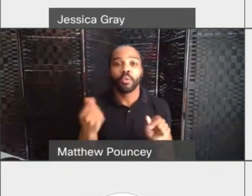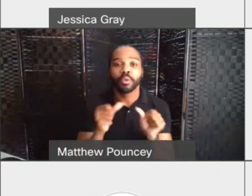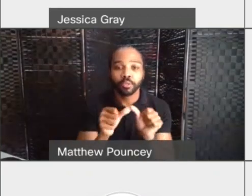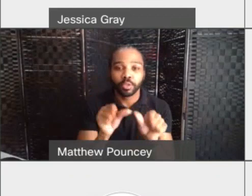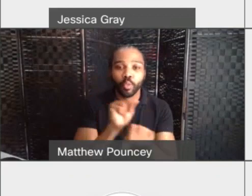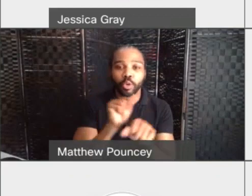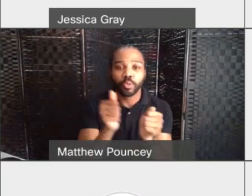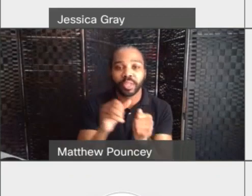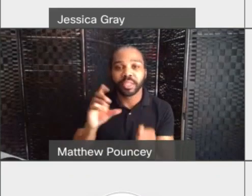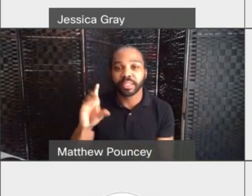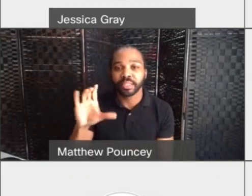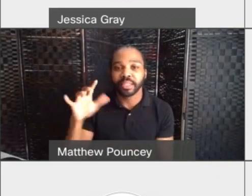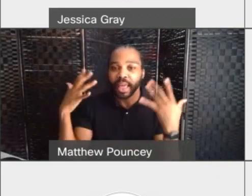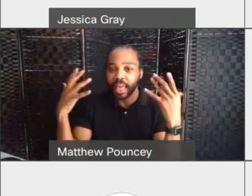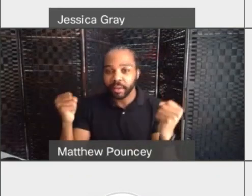the issue of